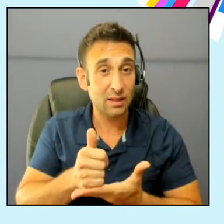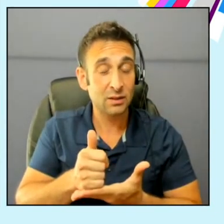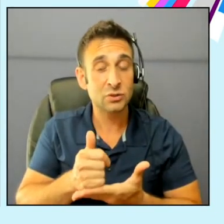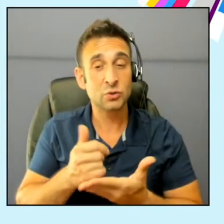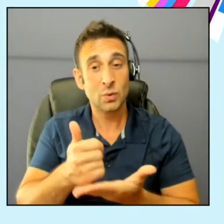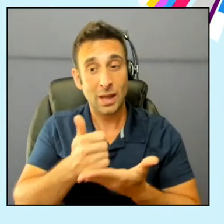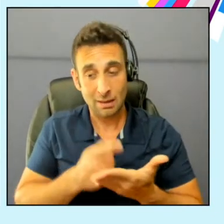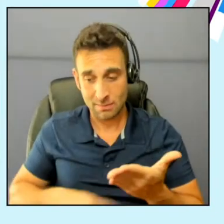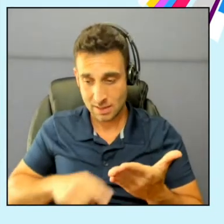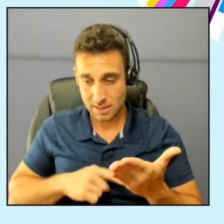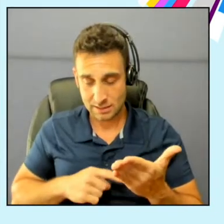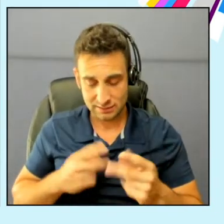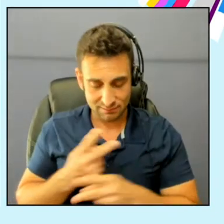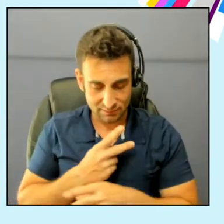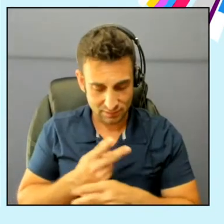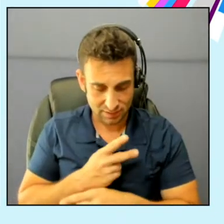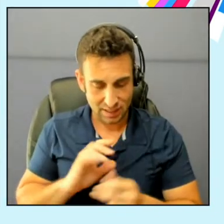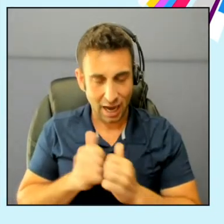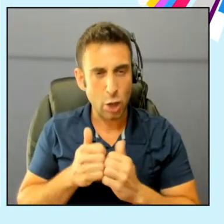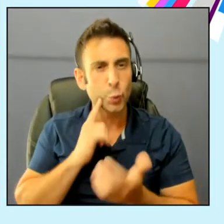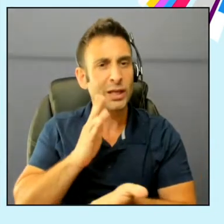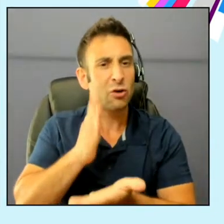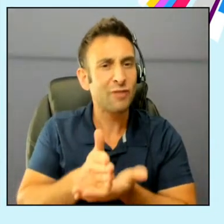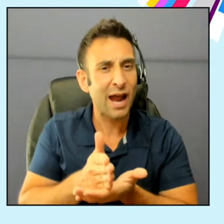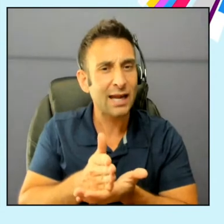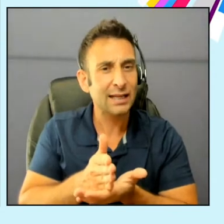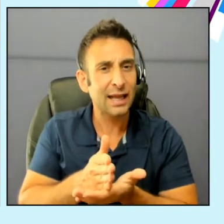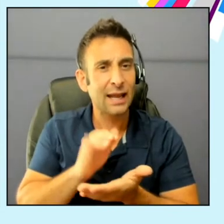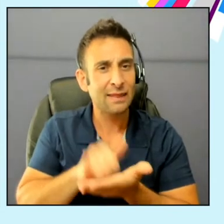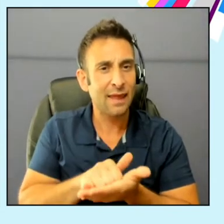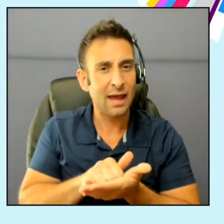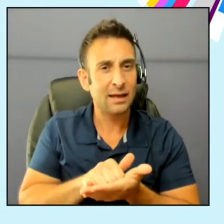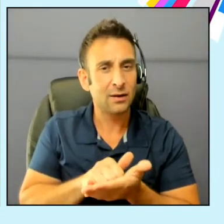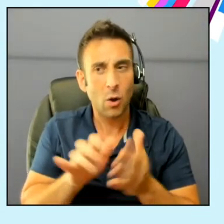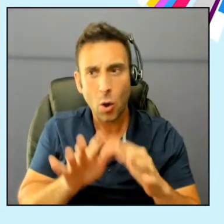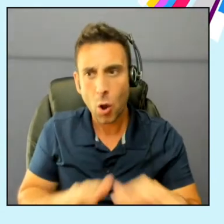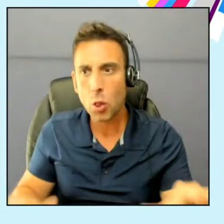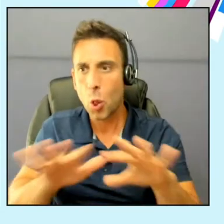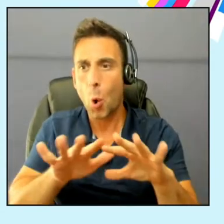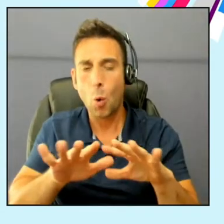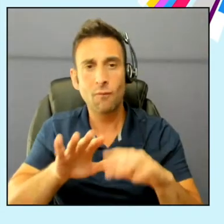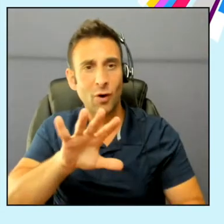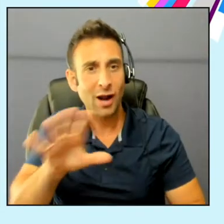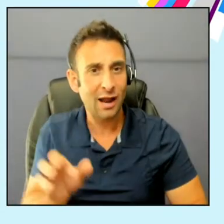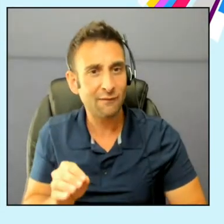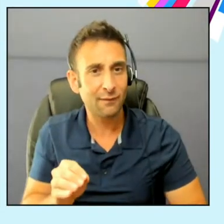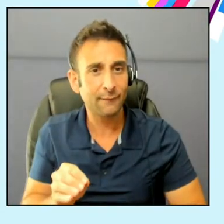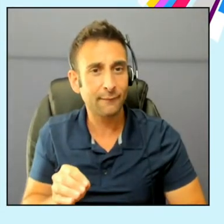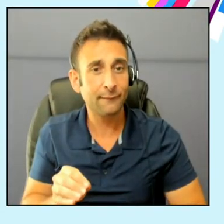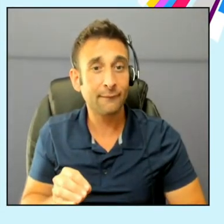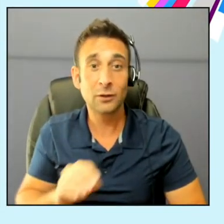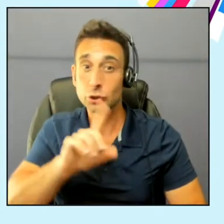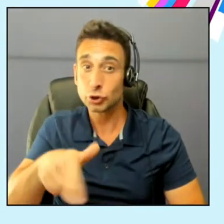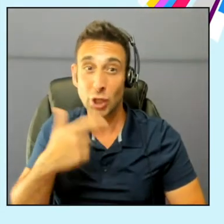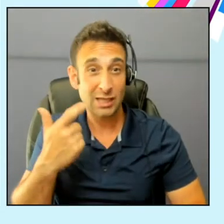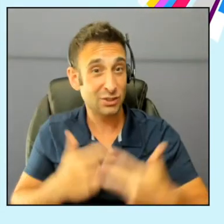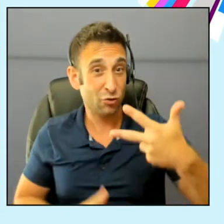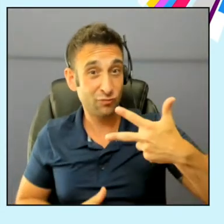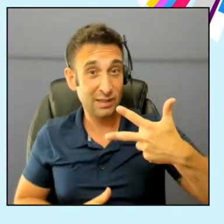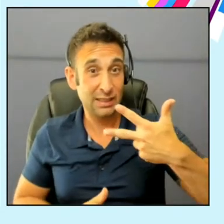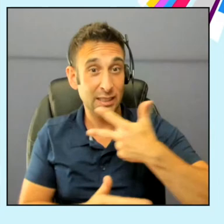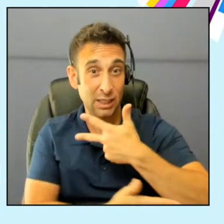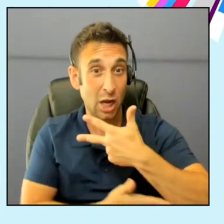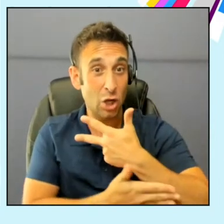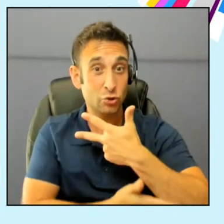do we eradicate these practices all over the continent. And unfortunately, these are just the three countries we've researched. There's still